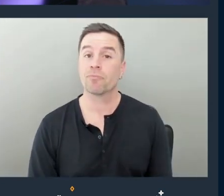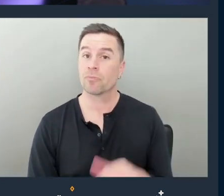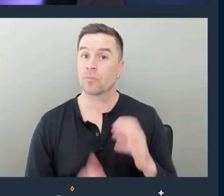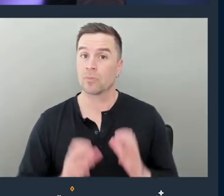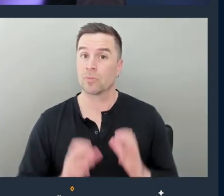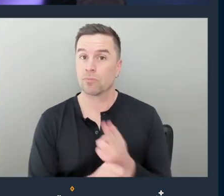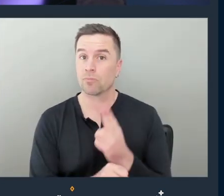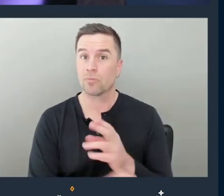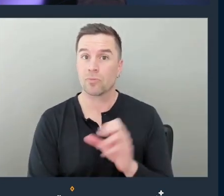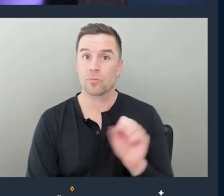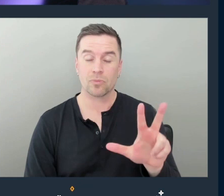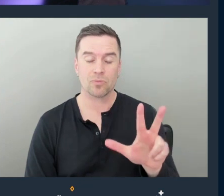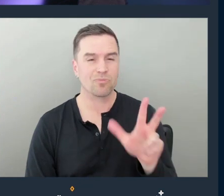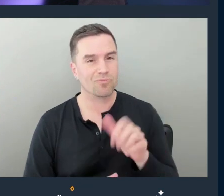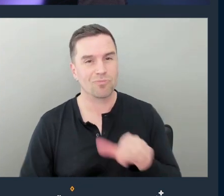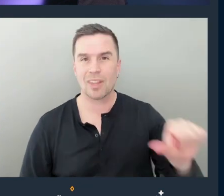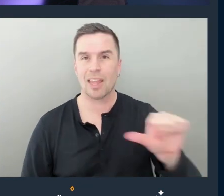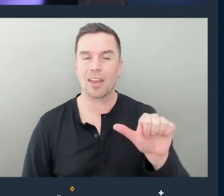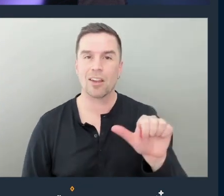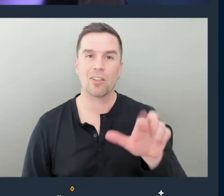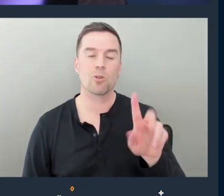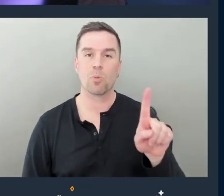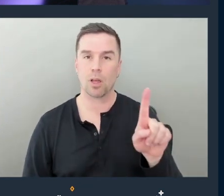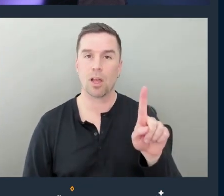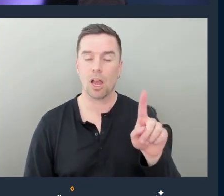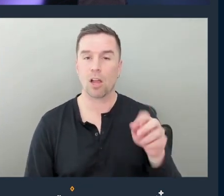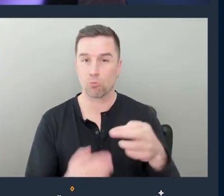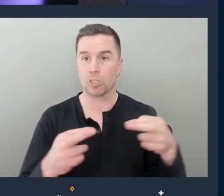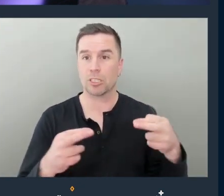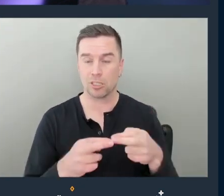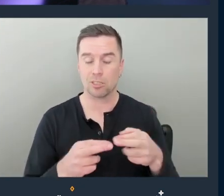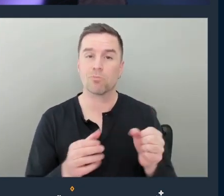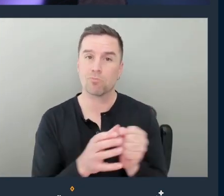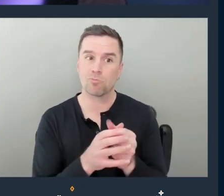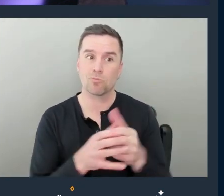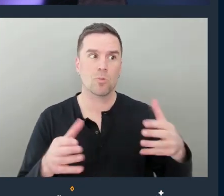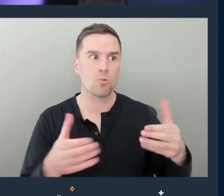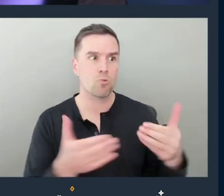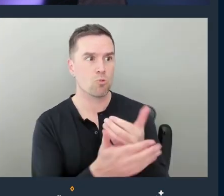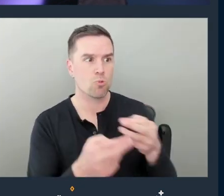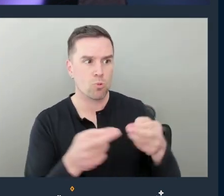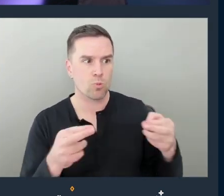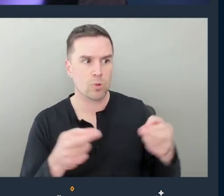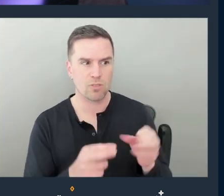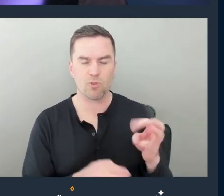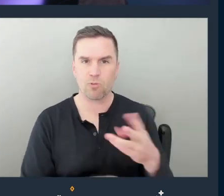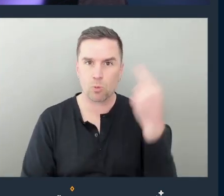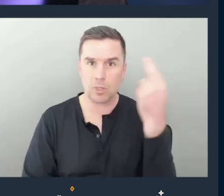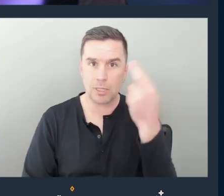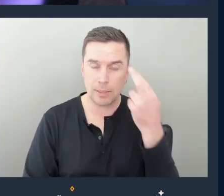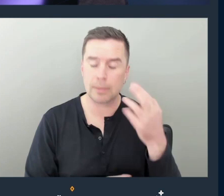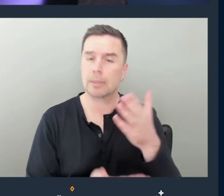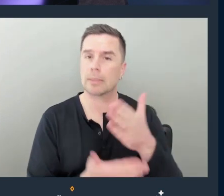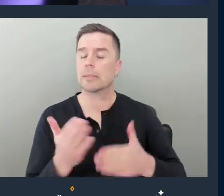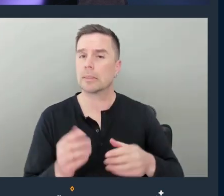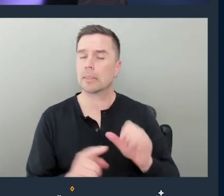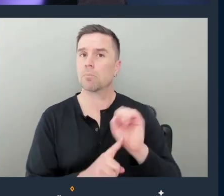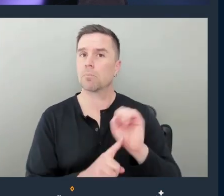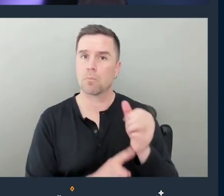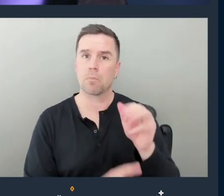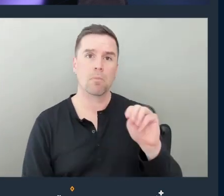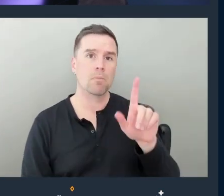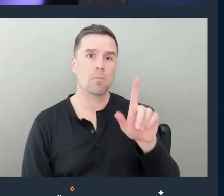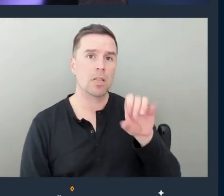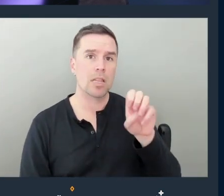31 worldwide regions, and we expand to new regions for a few reasons. In some cases, like Malaysia, customers have workloads that they need to run within their